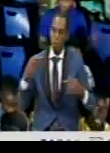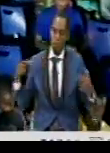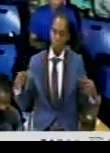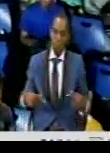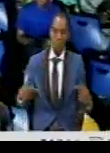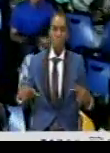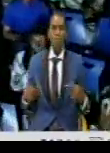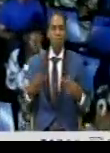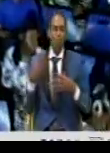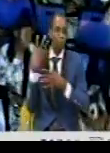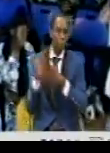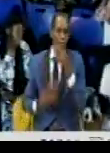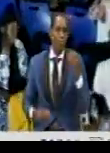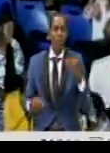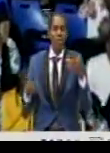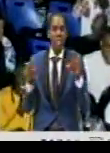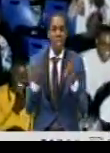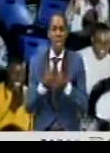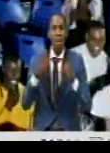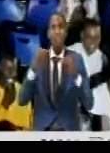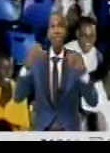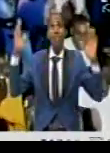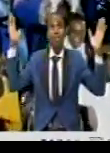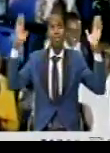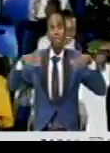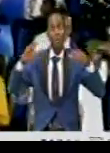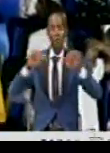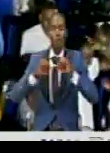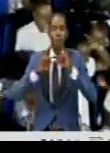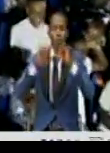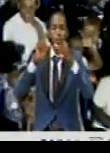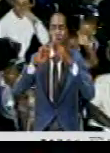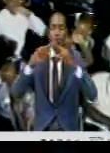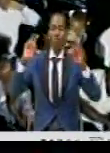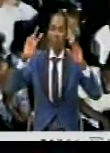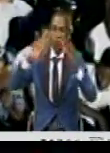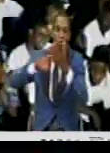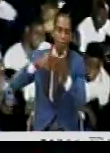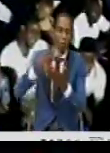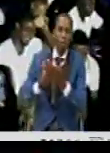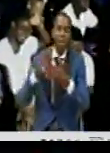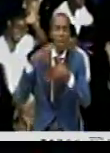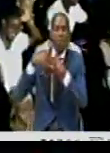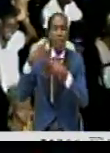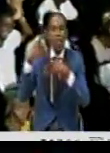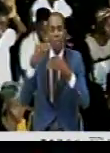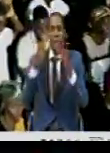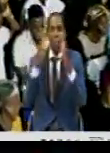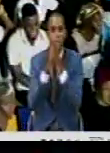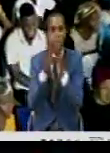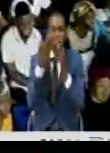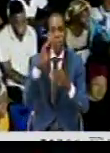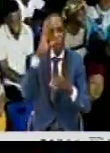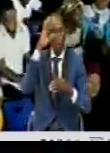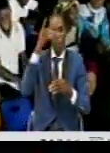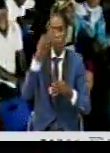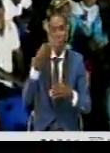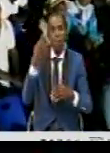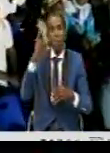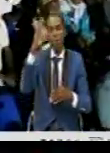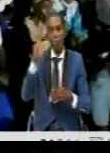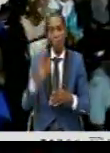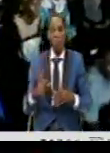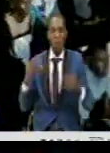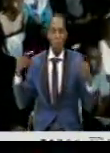bones. 3 weeks acute pain. But tonight, as the showers kept falling, after